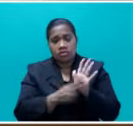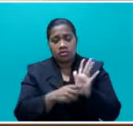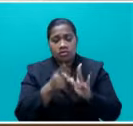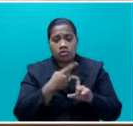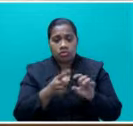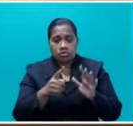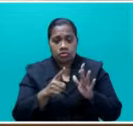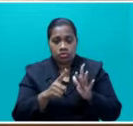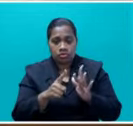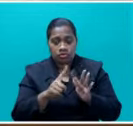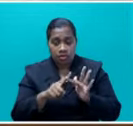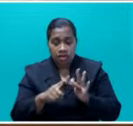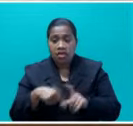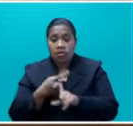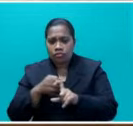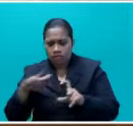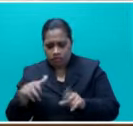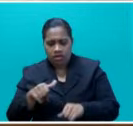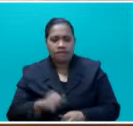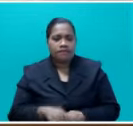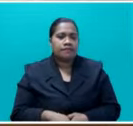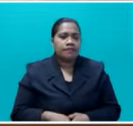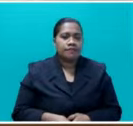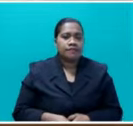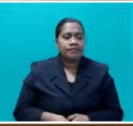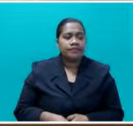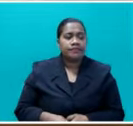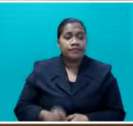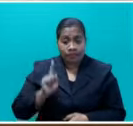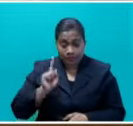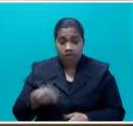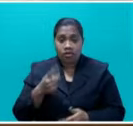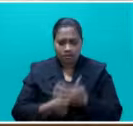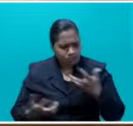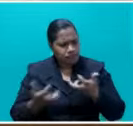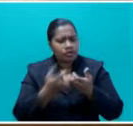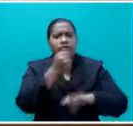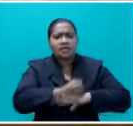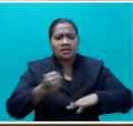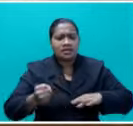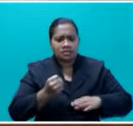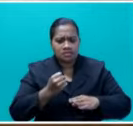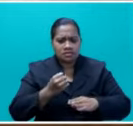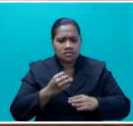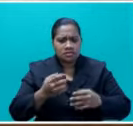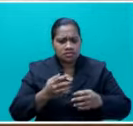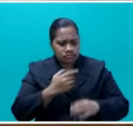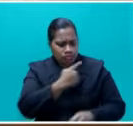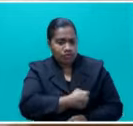envoy for the Pacific Islands Forum. This is in line with the government's commitment to the region, and he has been working